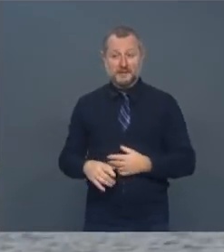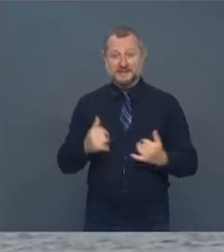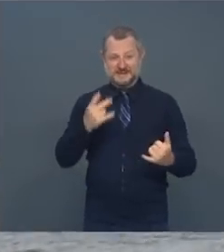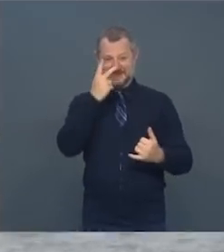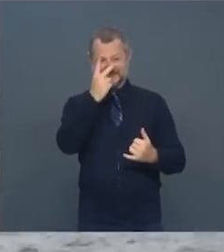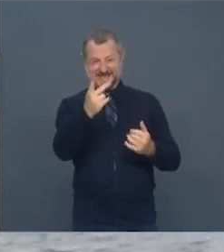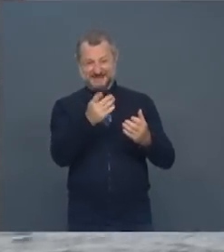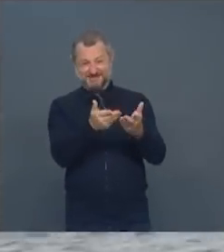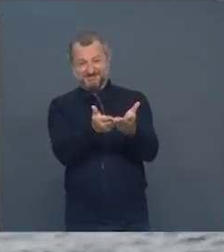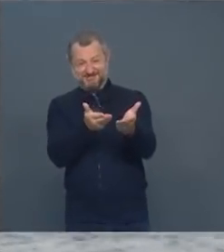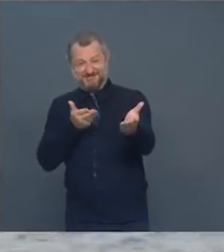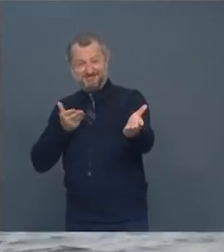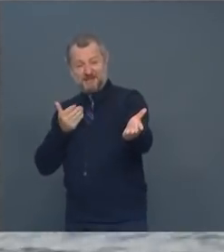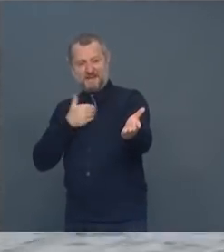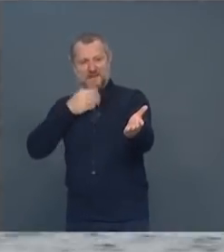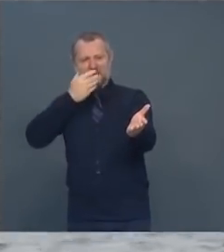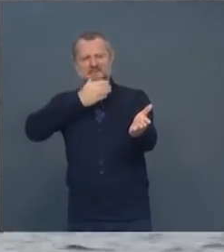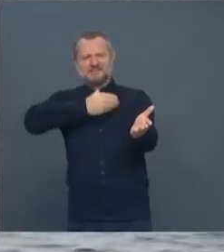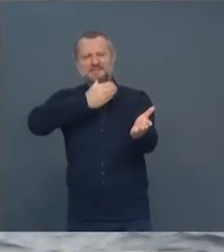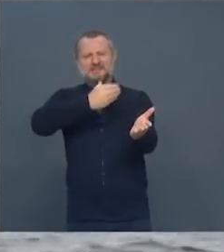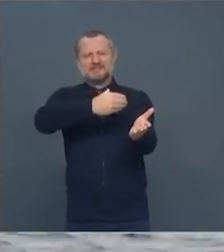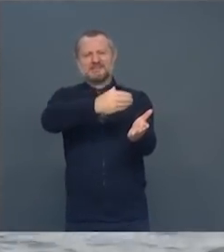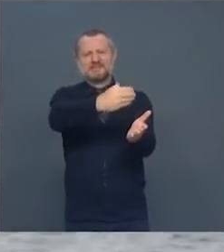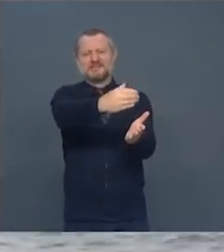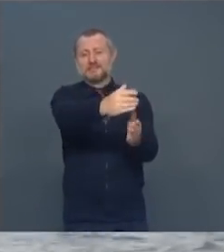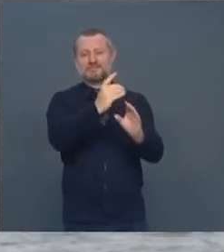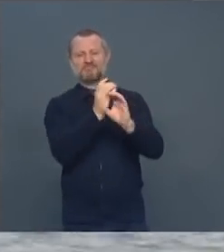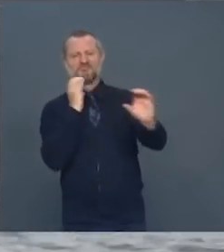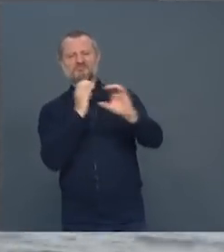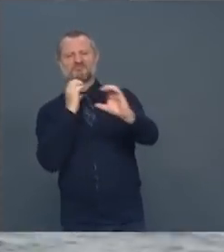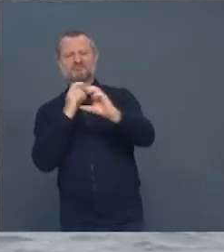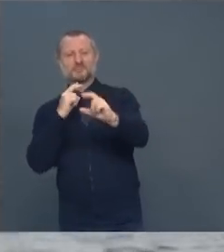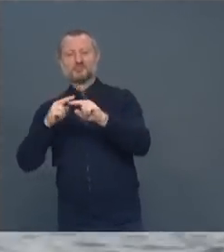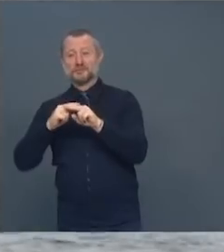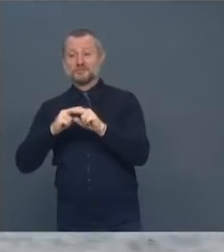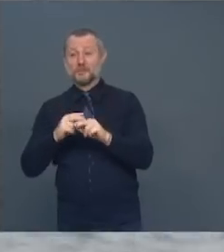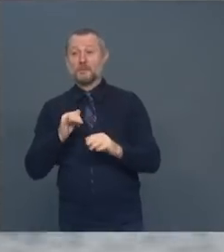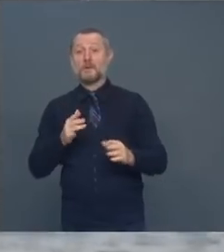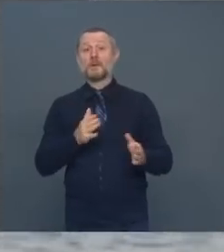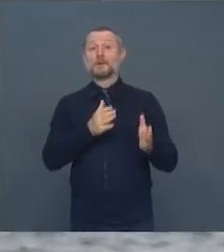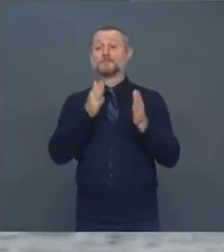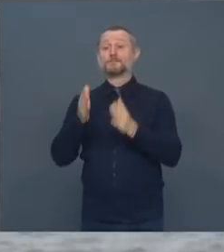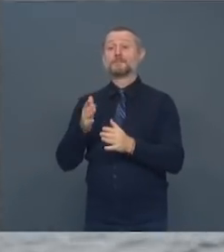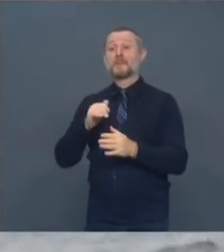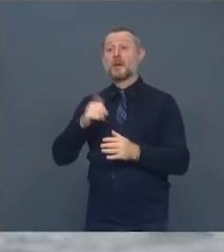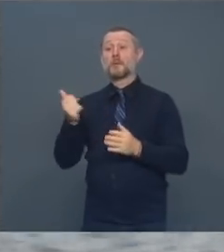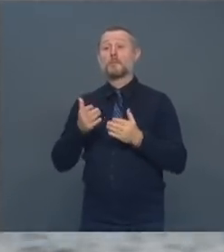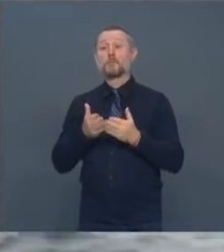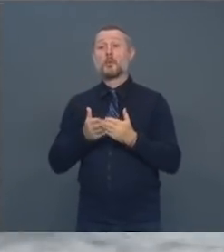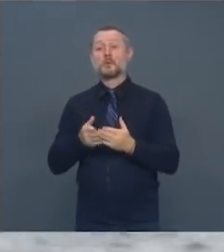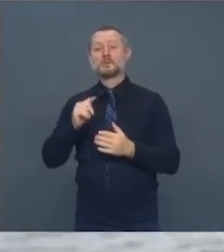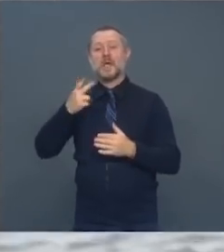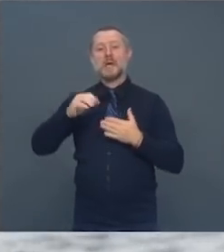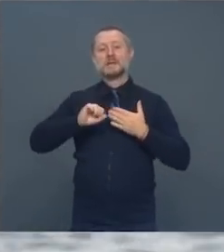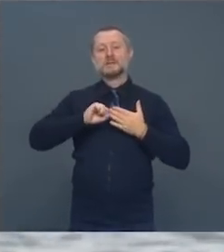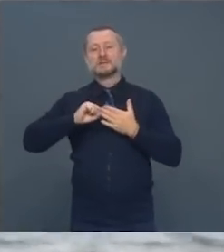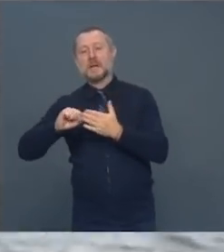you're looking at the Jane. That is a 70-foot tugboat, and she is sinking. So she was plugged with a bunch of